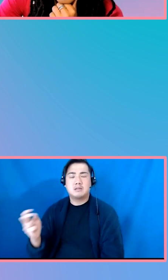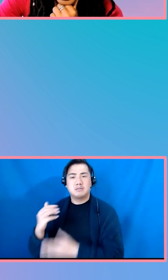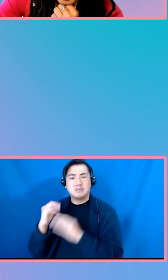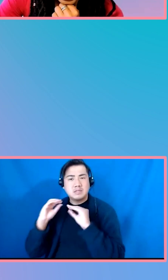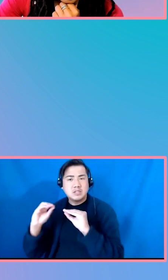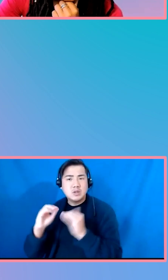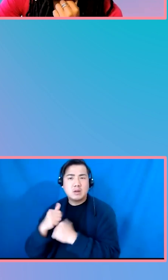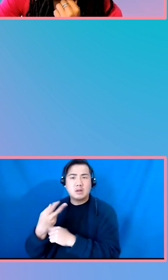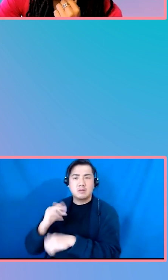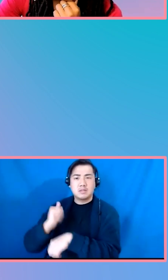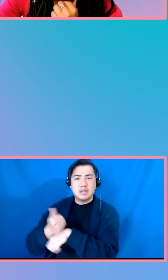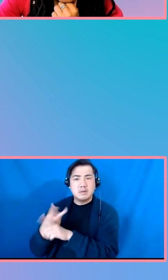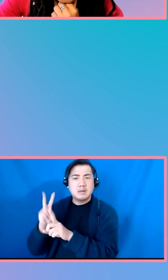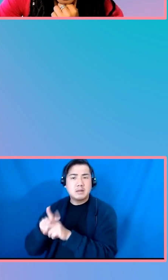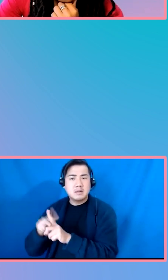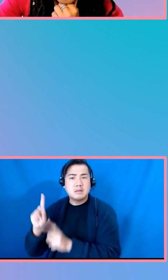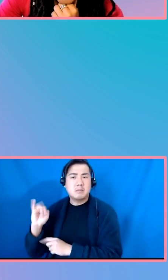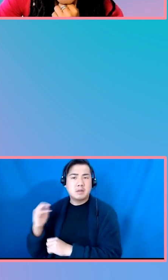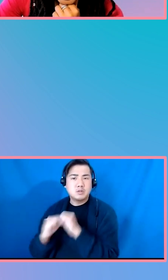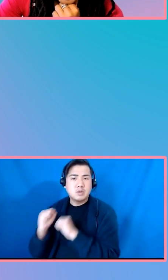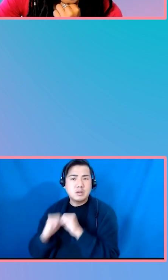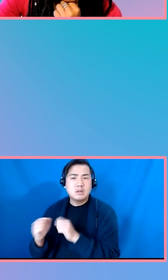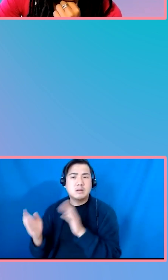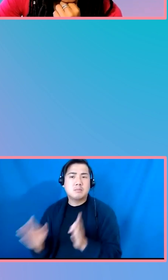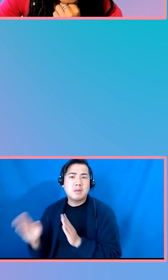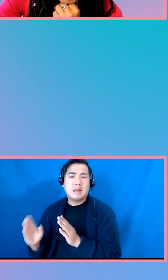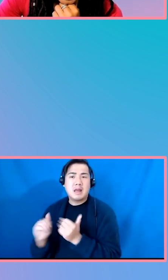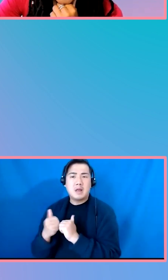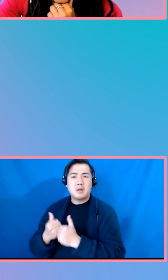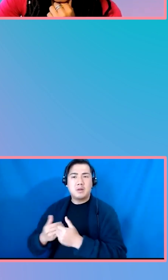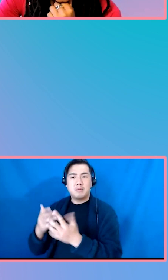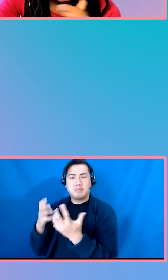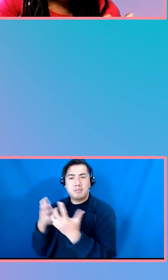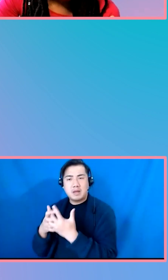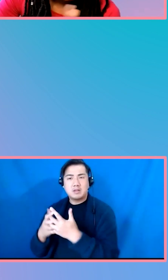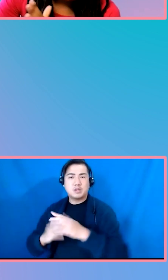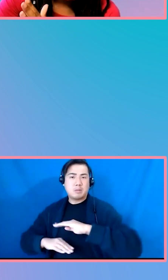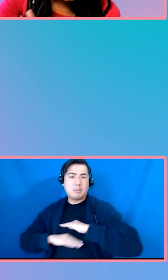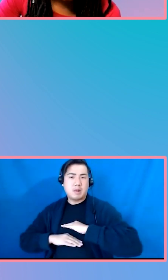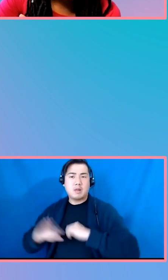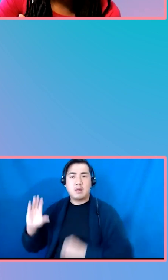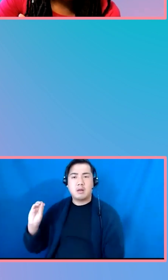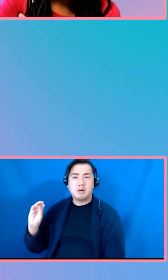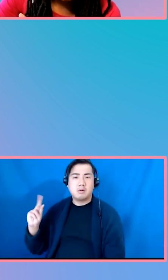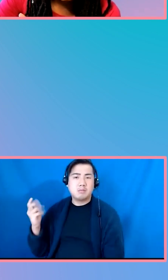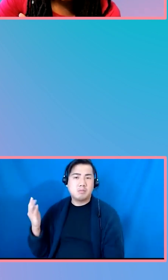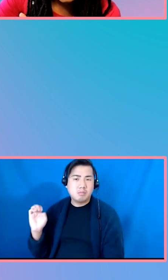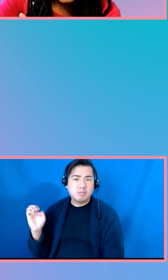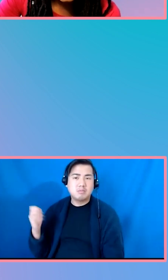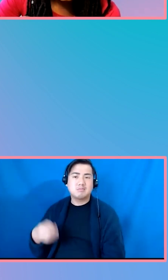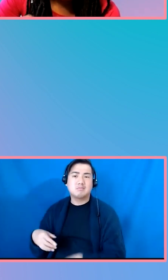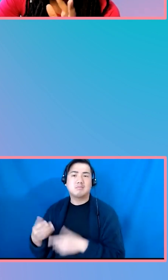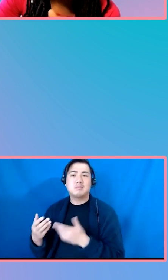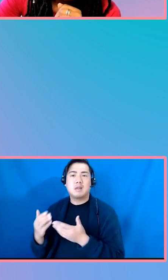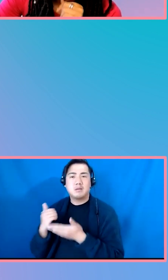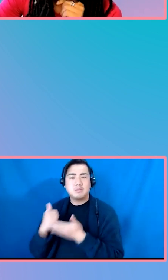monitor tasks, map to compliance and accountability, and do all of your organizational